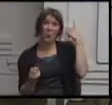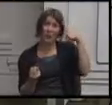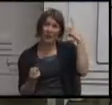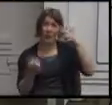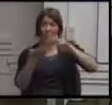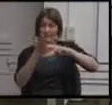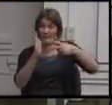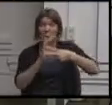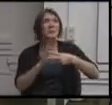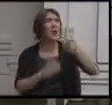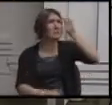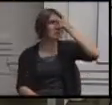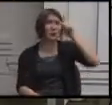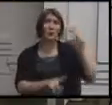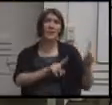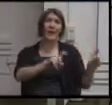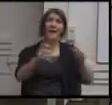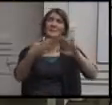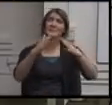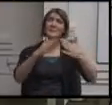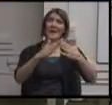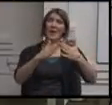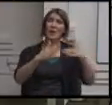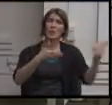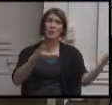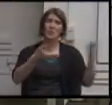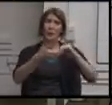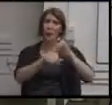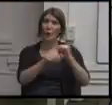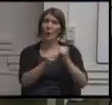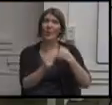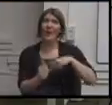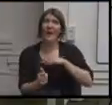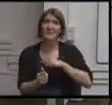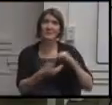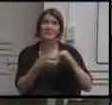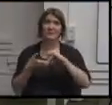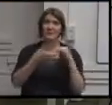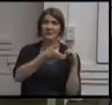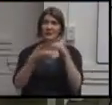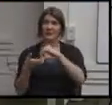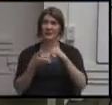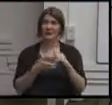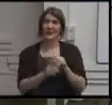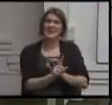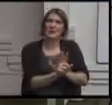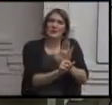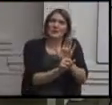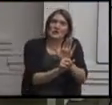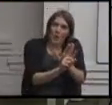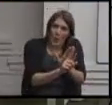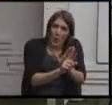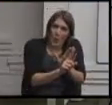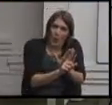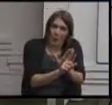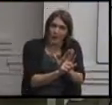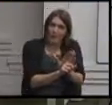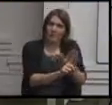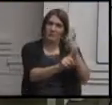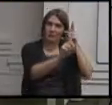could be posed to the town also, because they are partners with us. And it is the town's DID. We are their